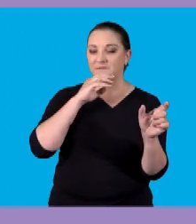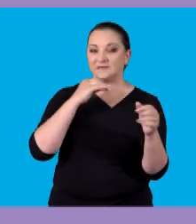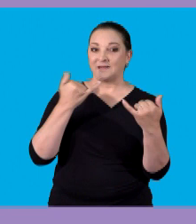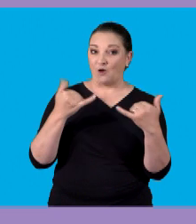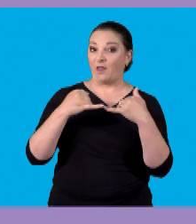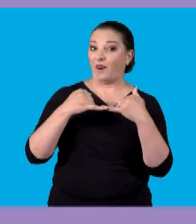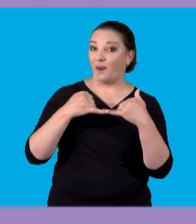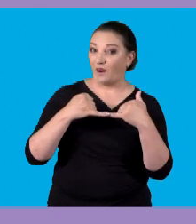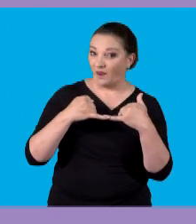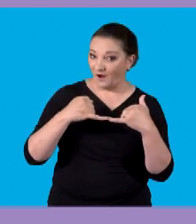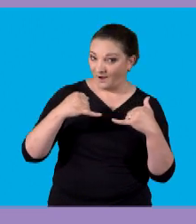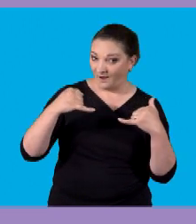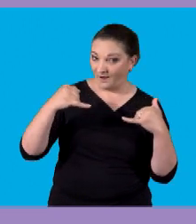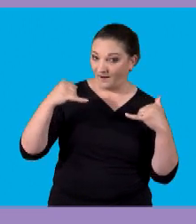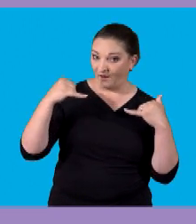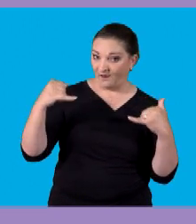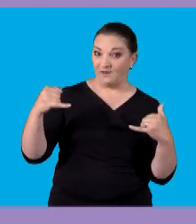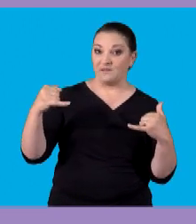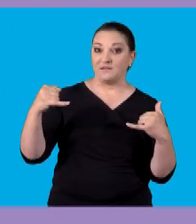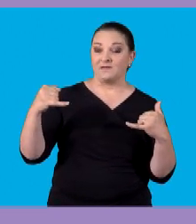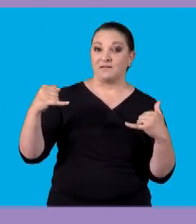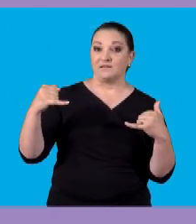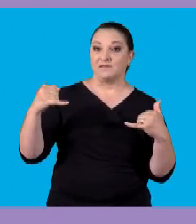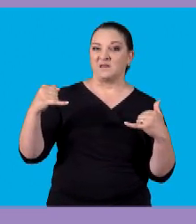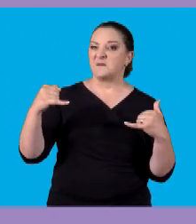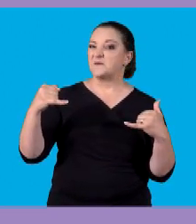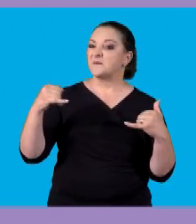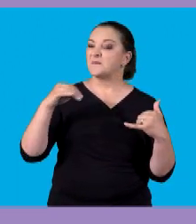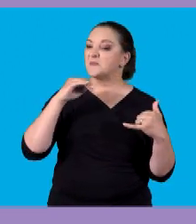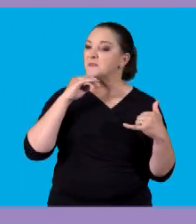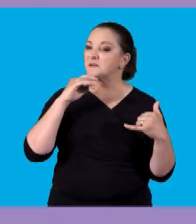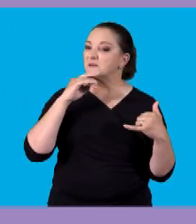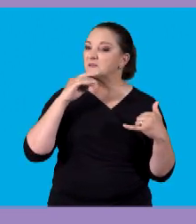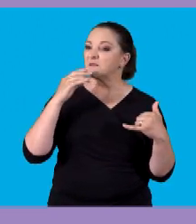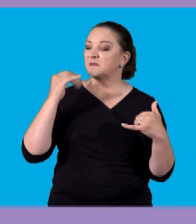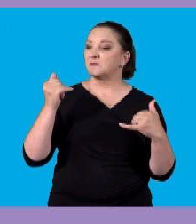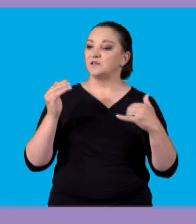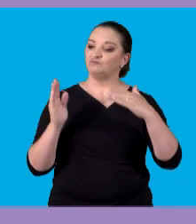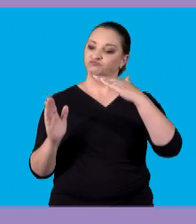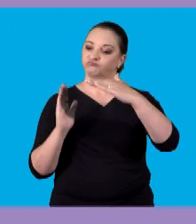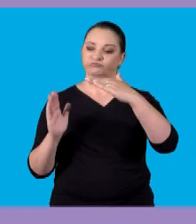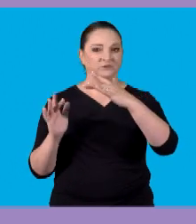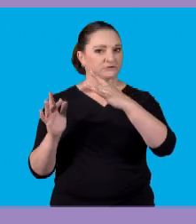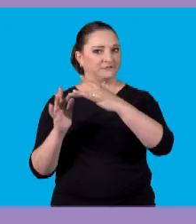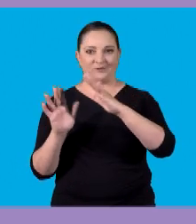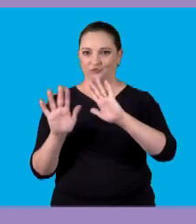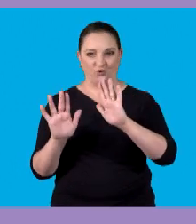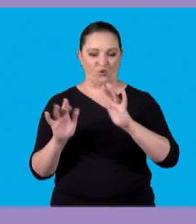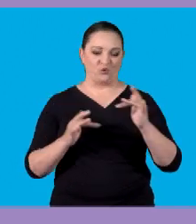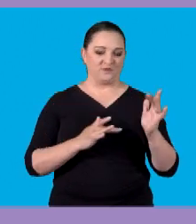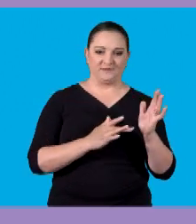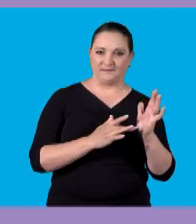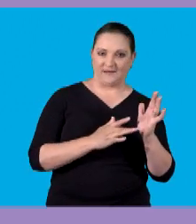a line segment joining two non-adjacent vertices